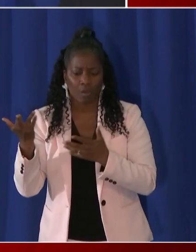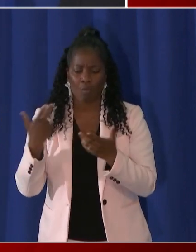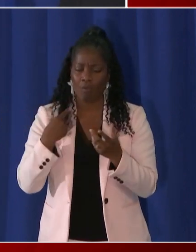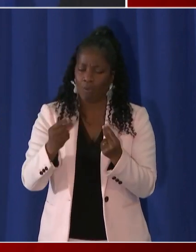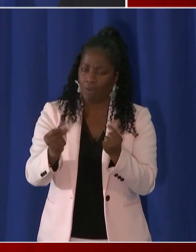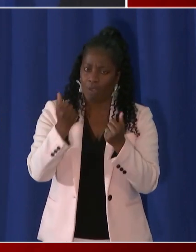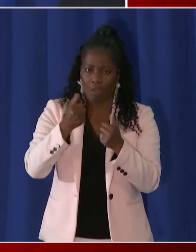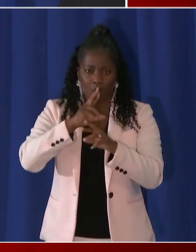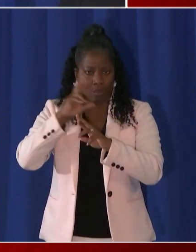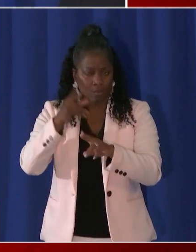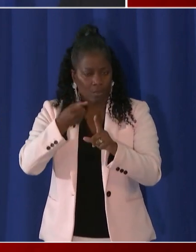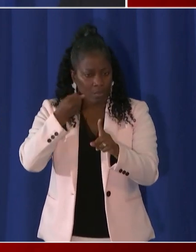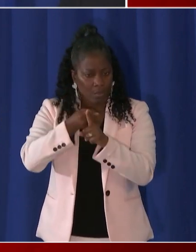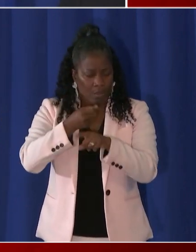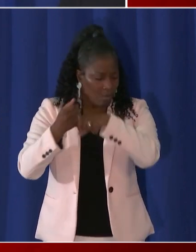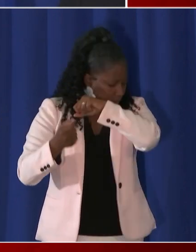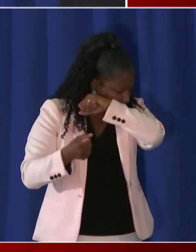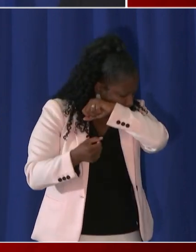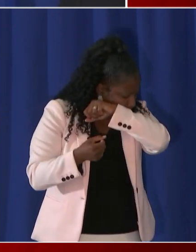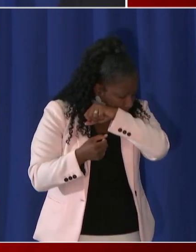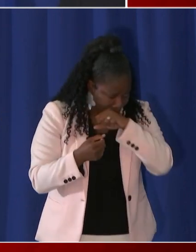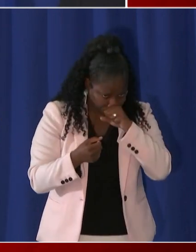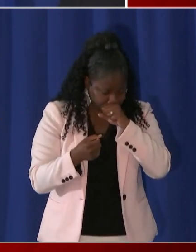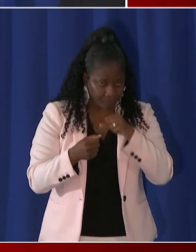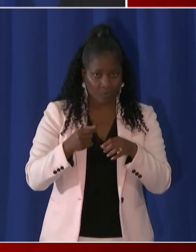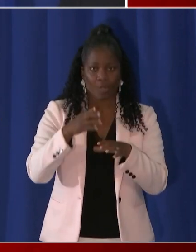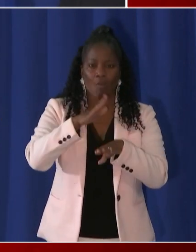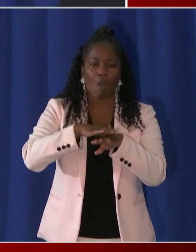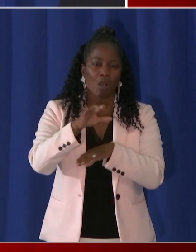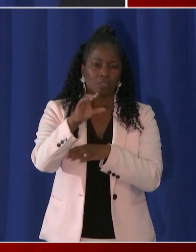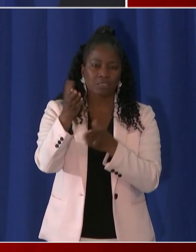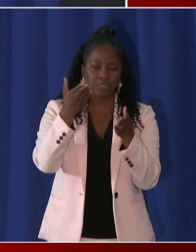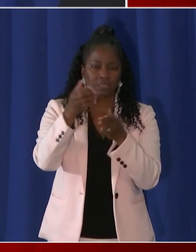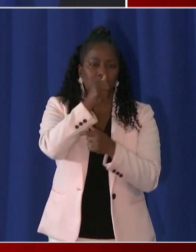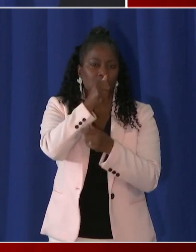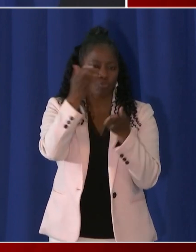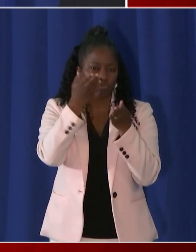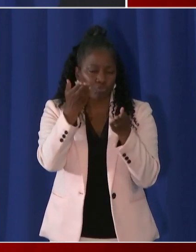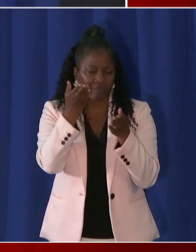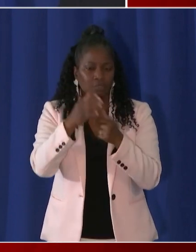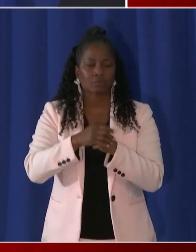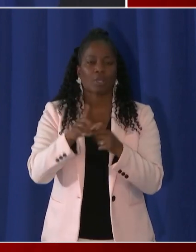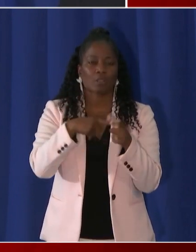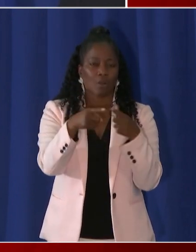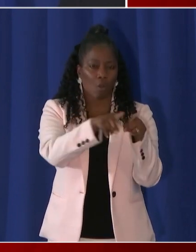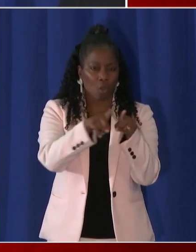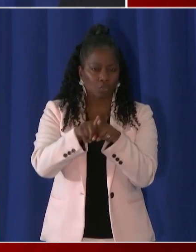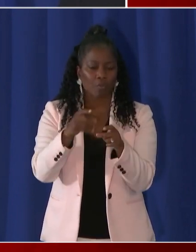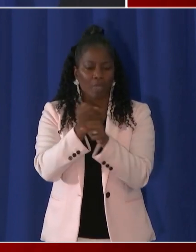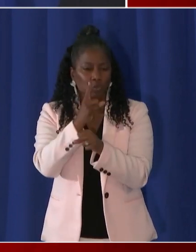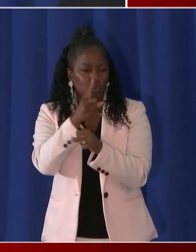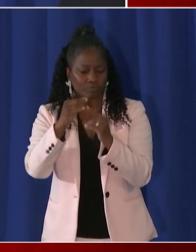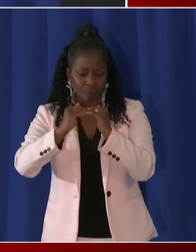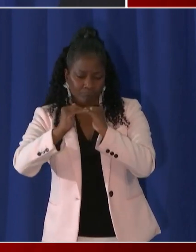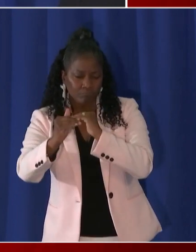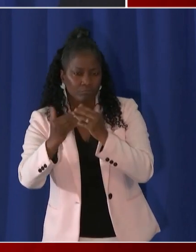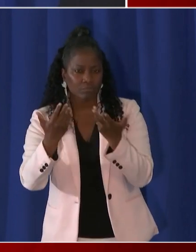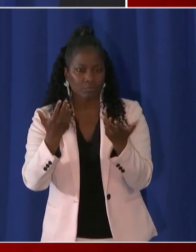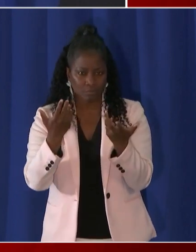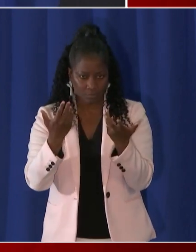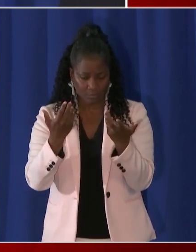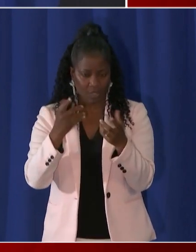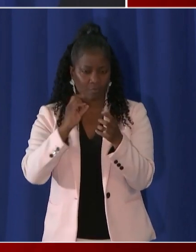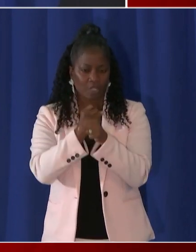significant impact on the rates of violence in our city, and the Secret Service stands steadfastly among this team in our